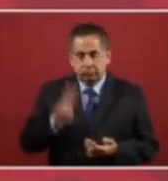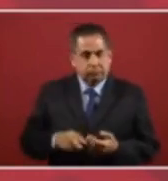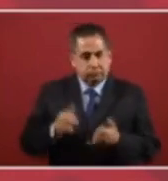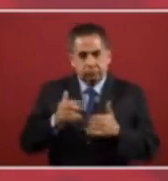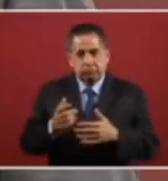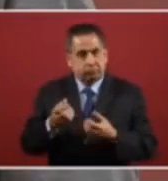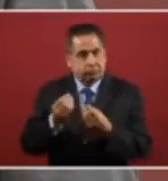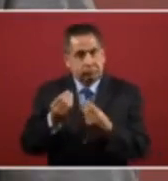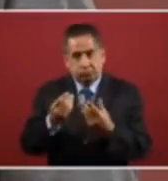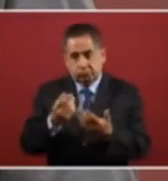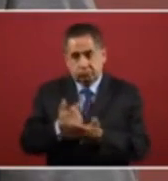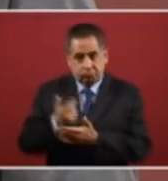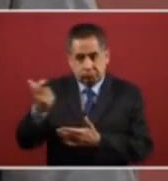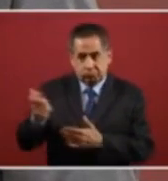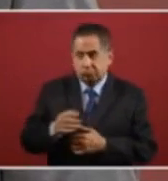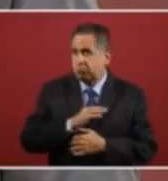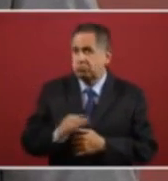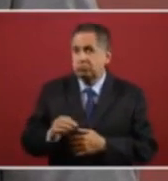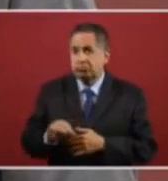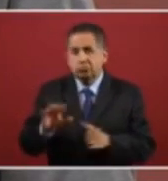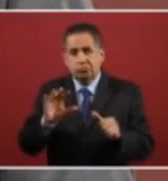in effect is